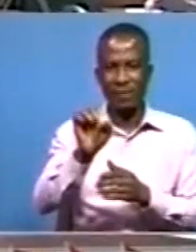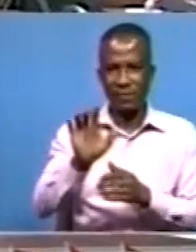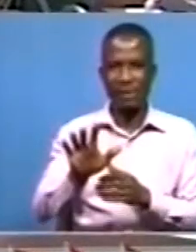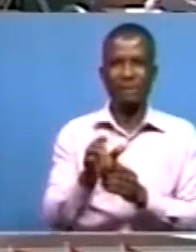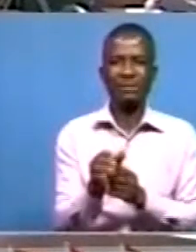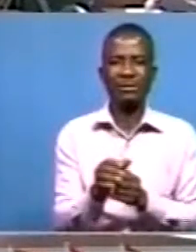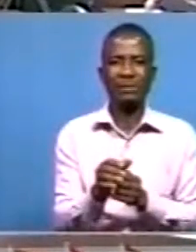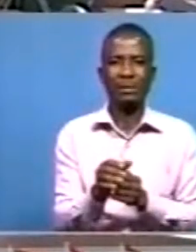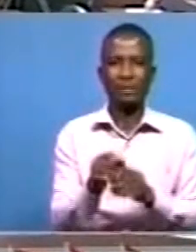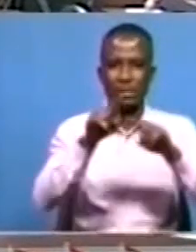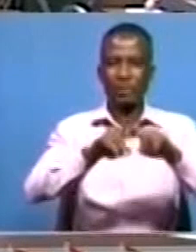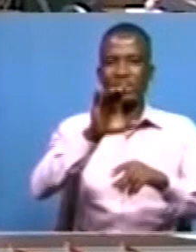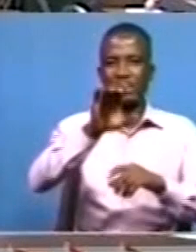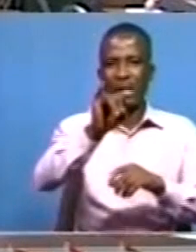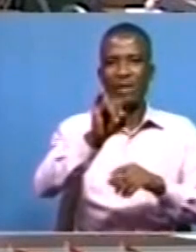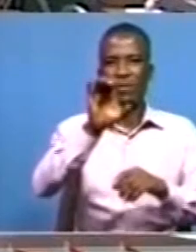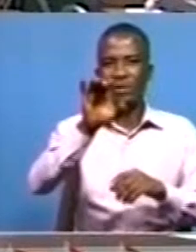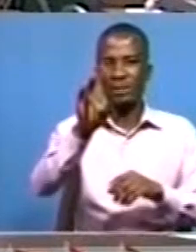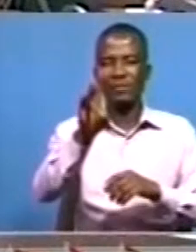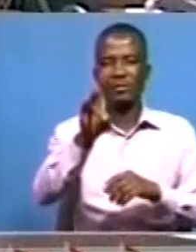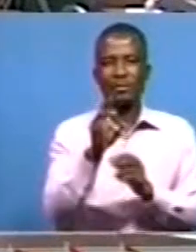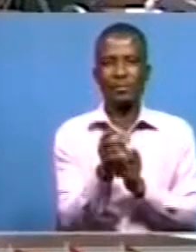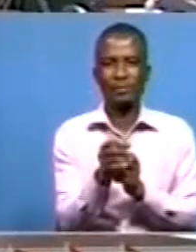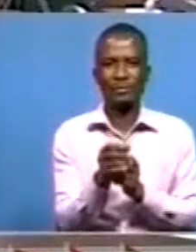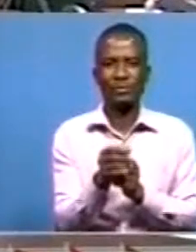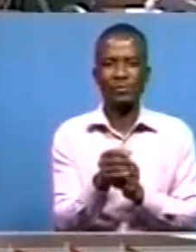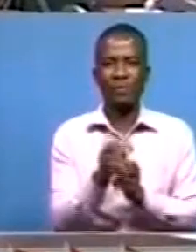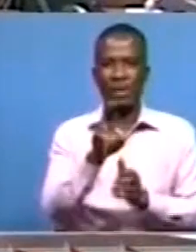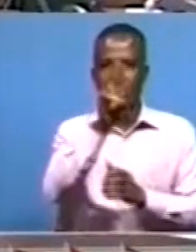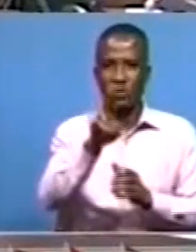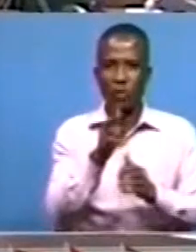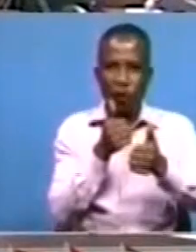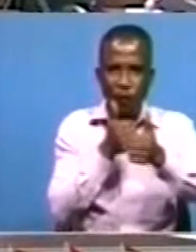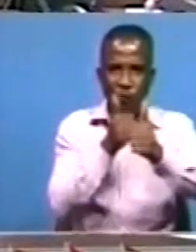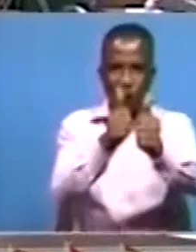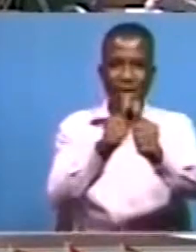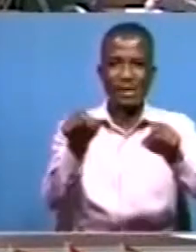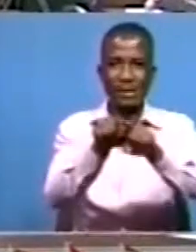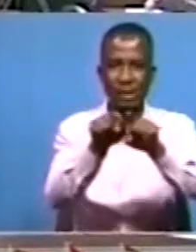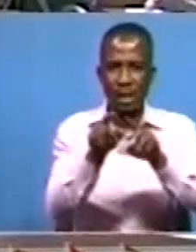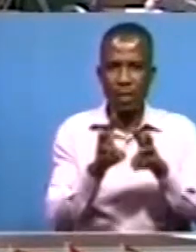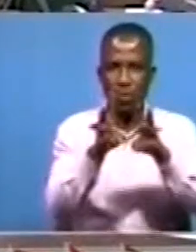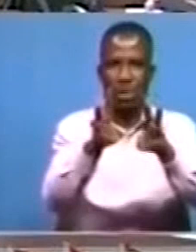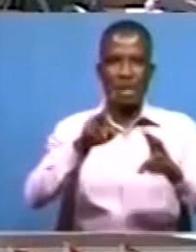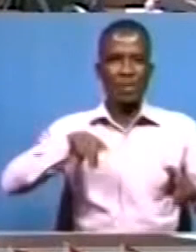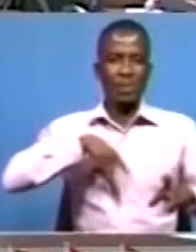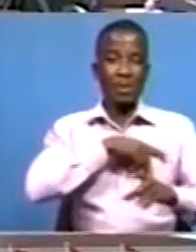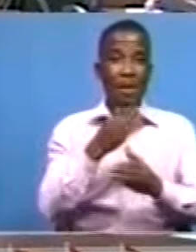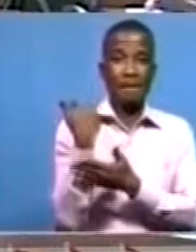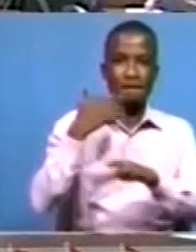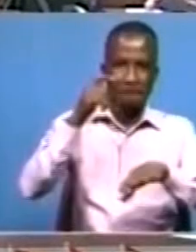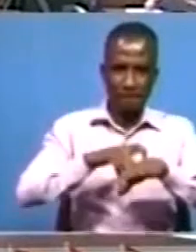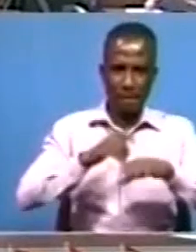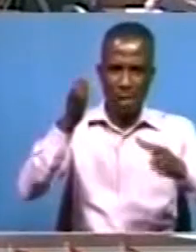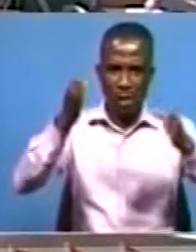3E5 of CI 47 as amended by CI 87 to take precedence over a substantive act of parliament. The